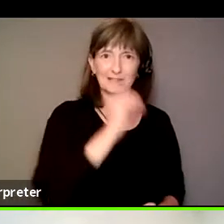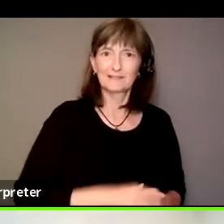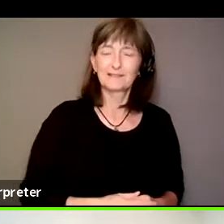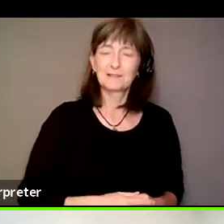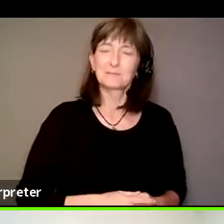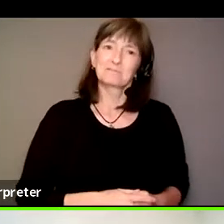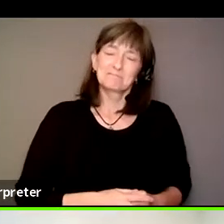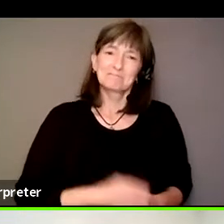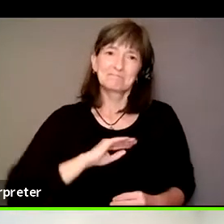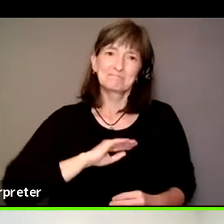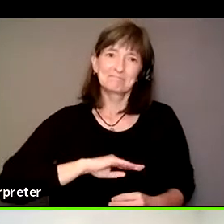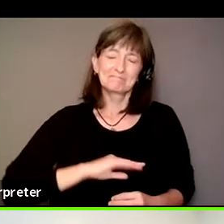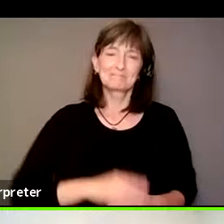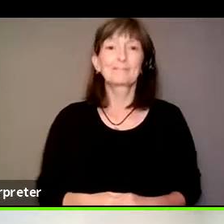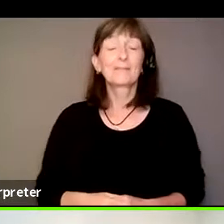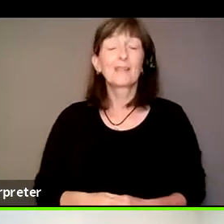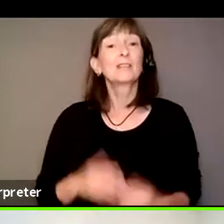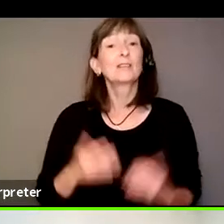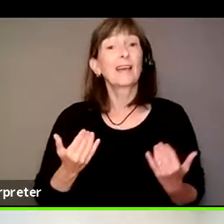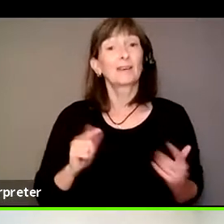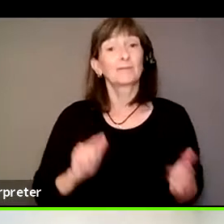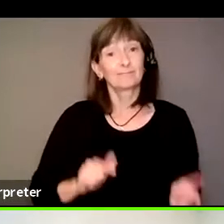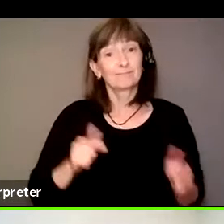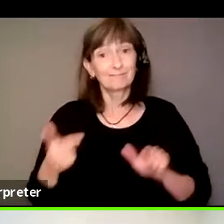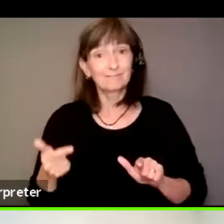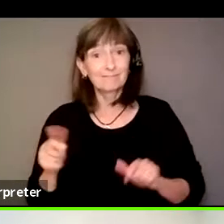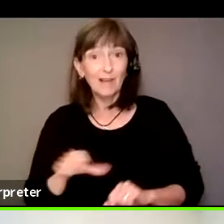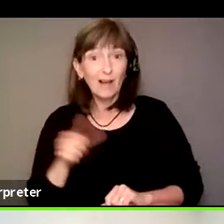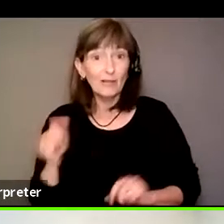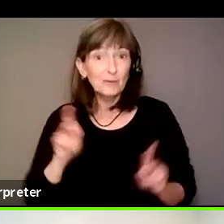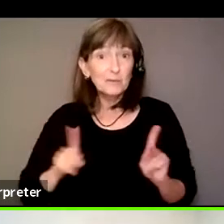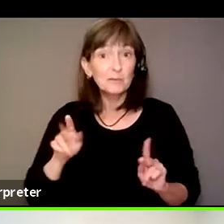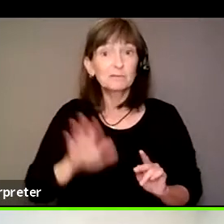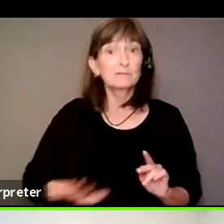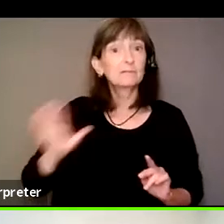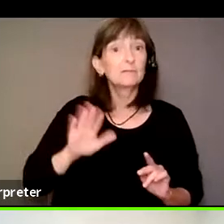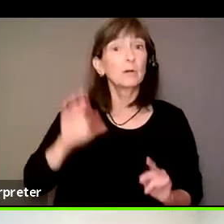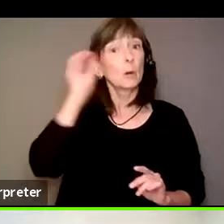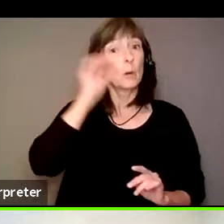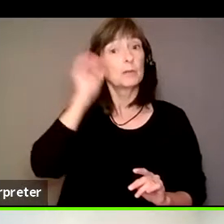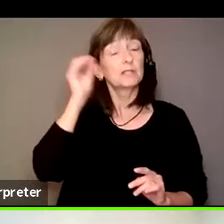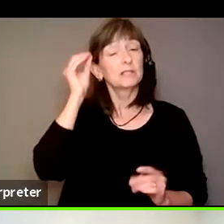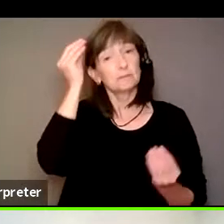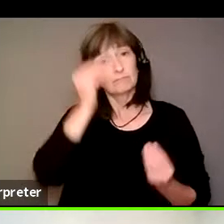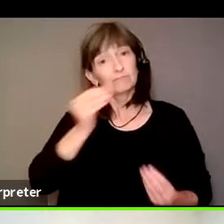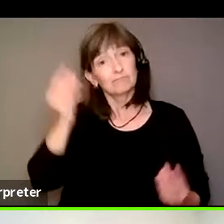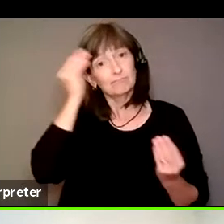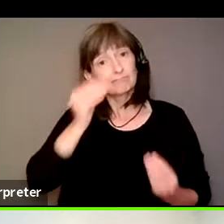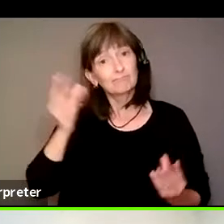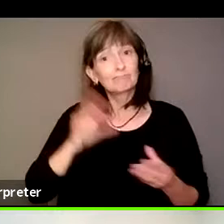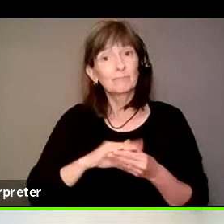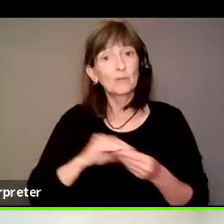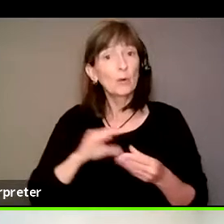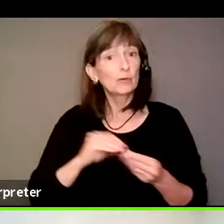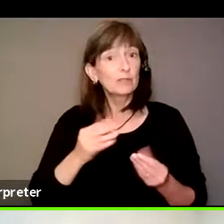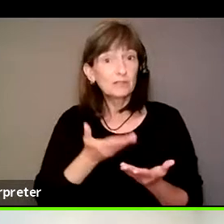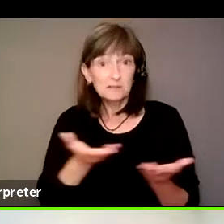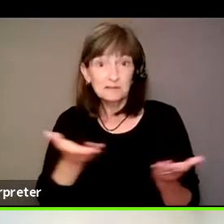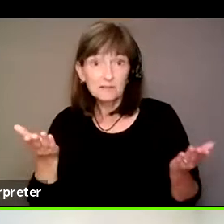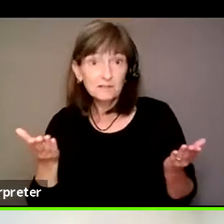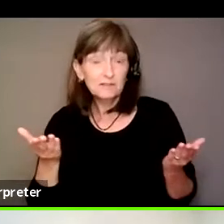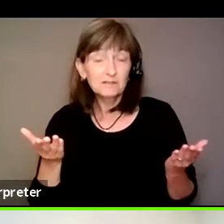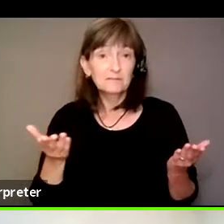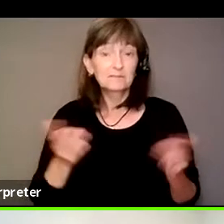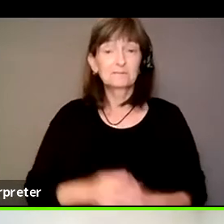So we'll move through the rest of the participants and see if there's anything that anybody wants to make